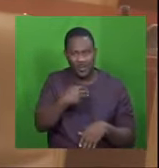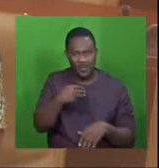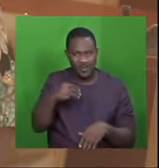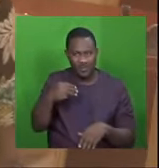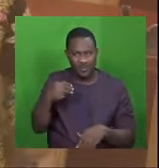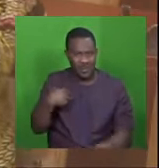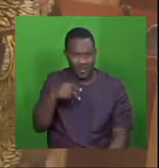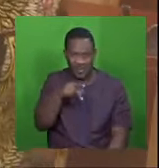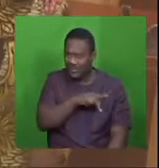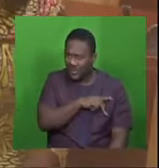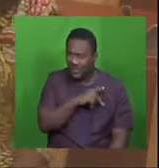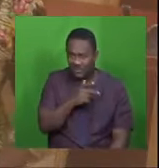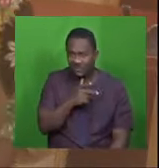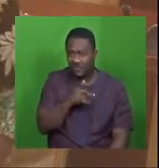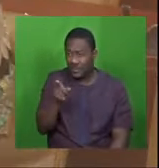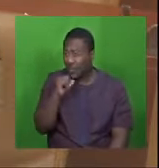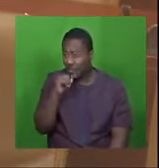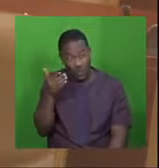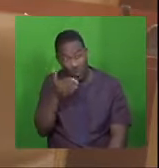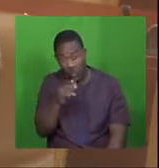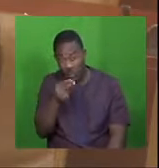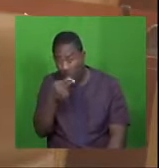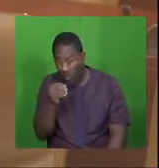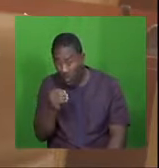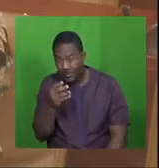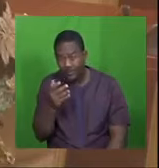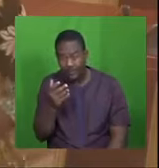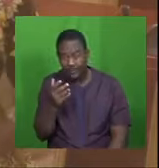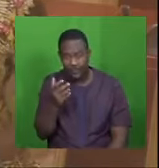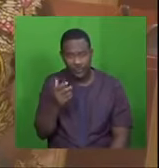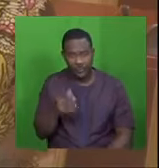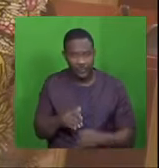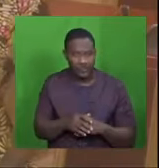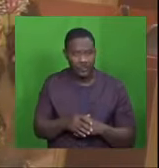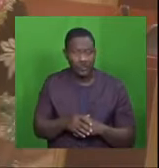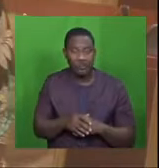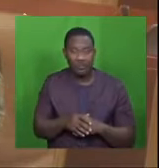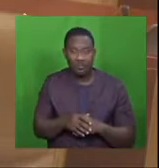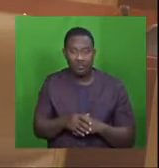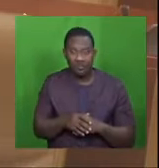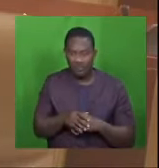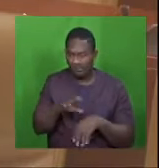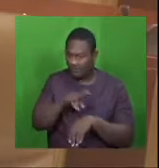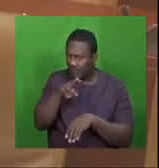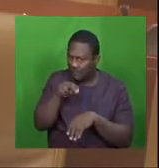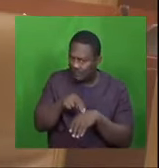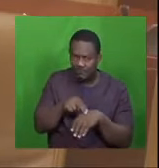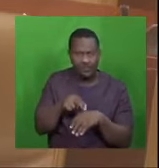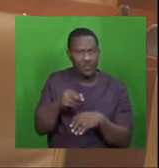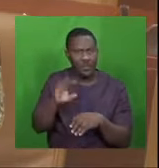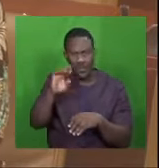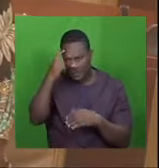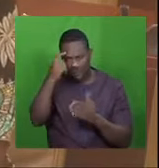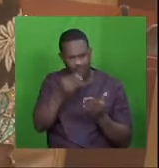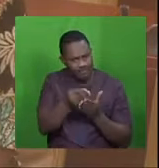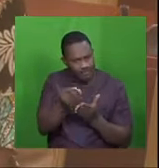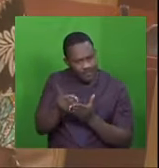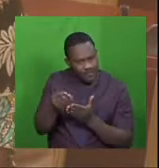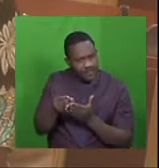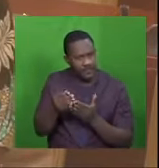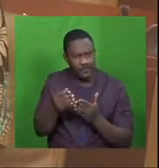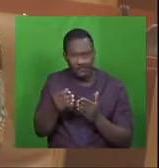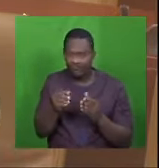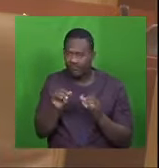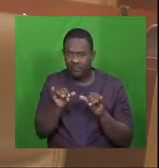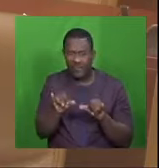home. Mr. Speaker, as I said, in the spirit of burden sharing, the National Fiscal Stability Levy will be converted